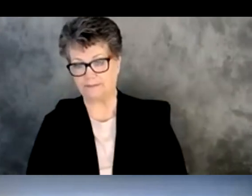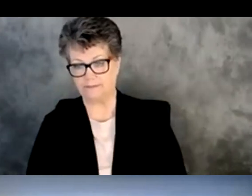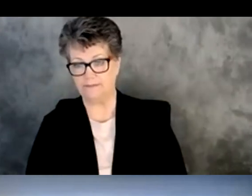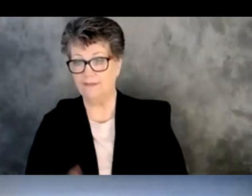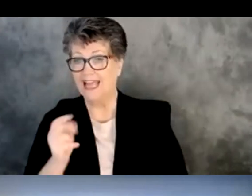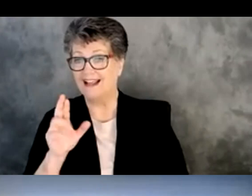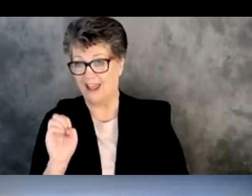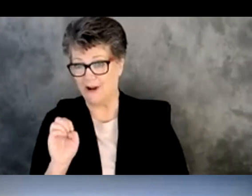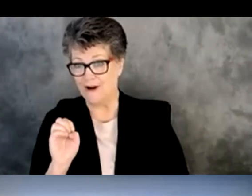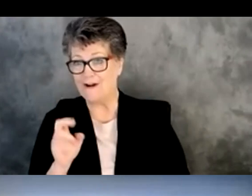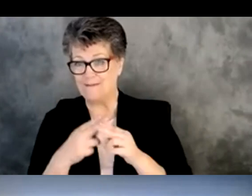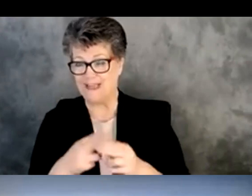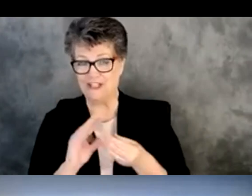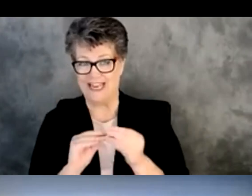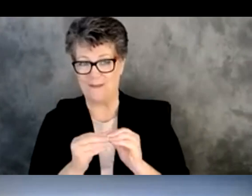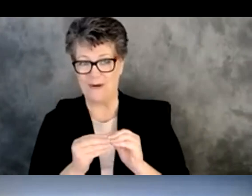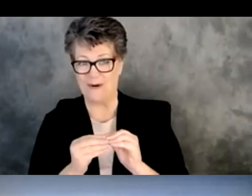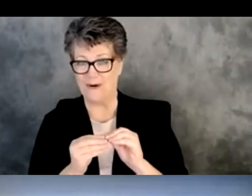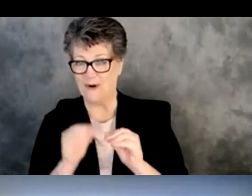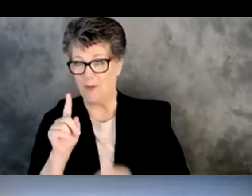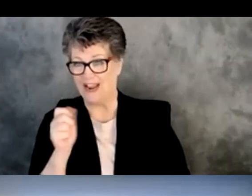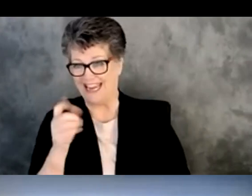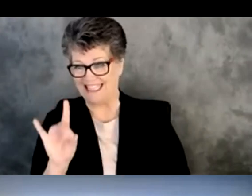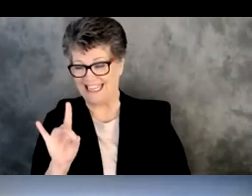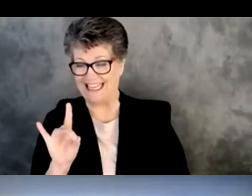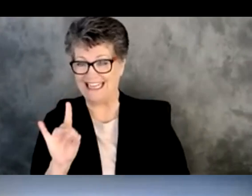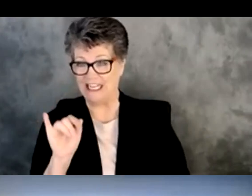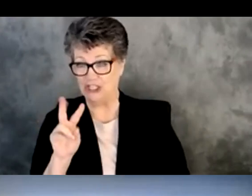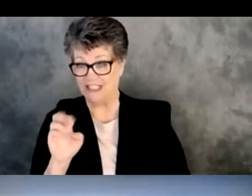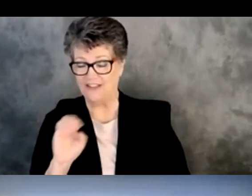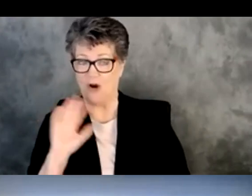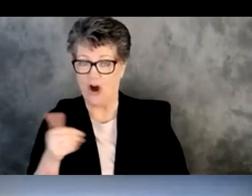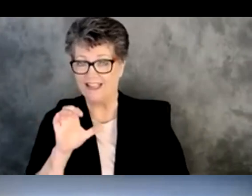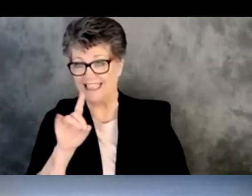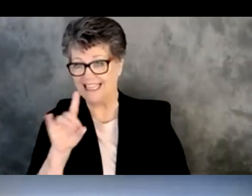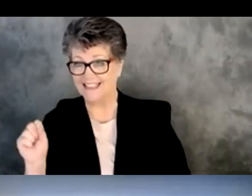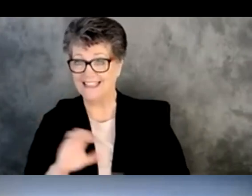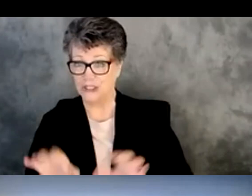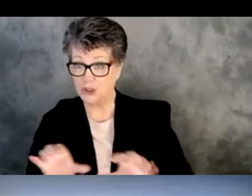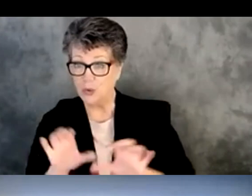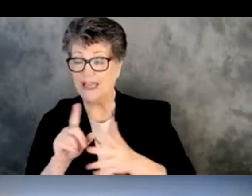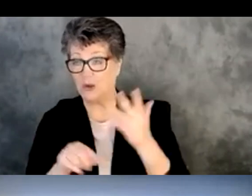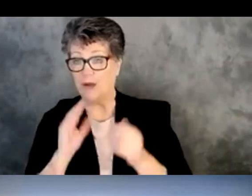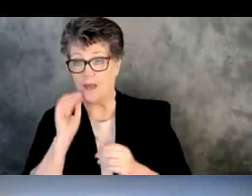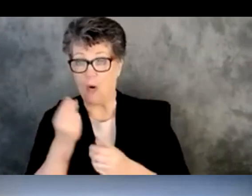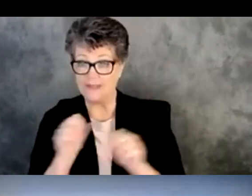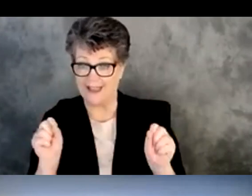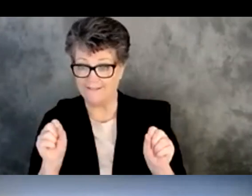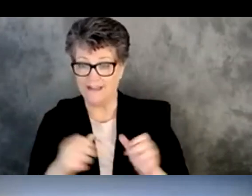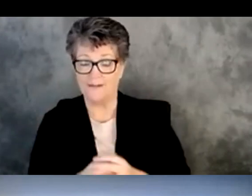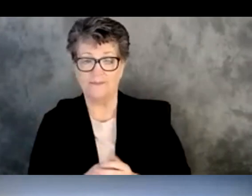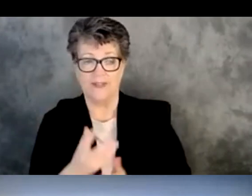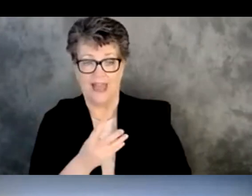Claire mentioned initiative number 118, all that CDS is doing around HomeSafe and